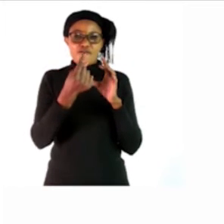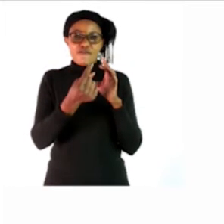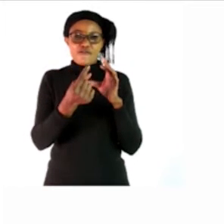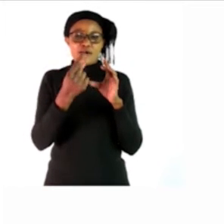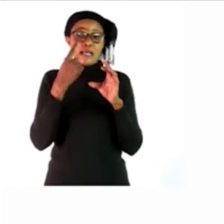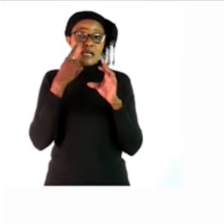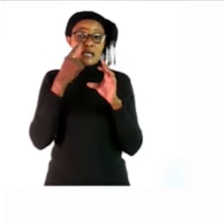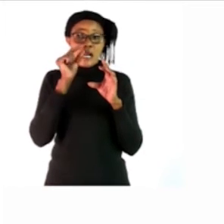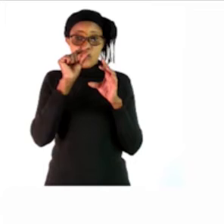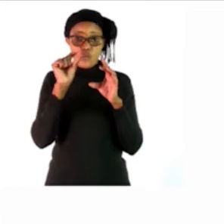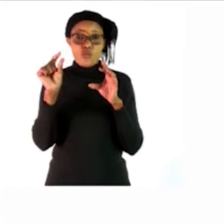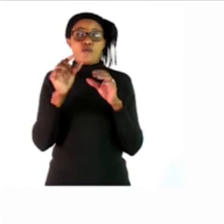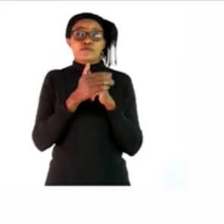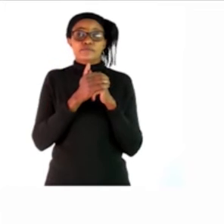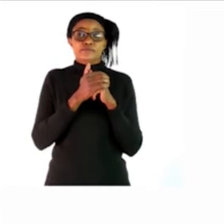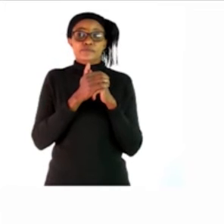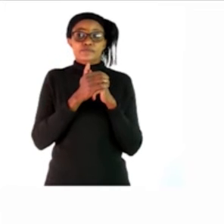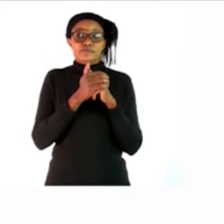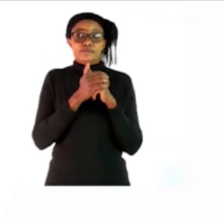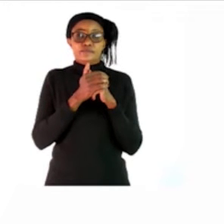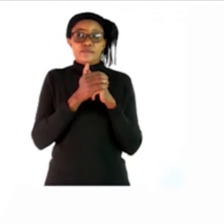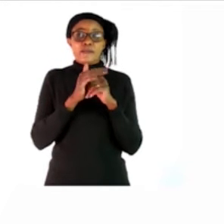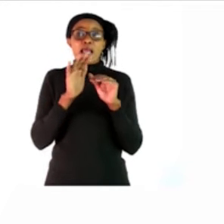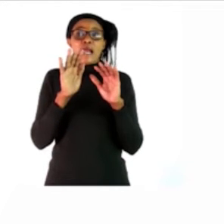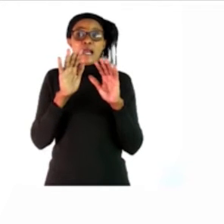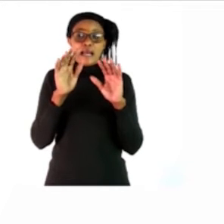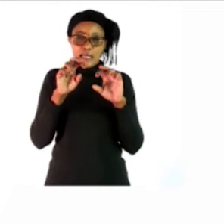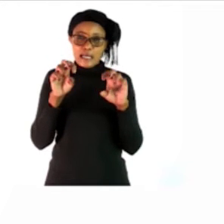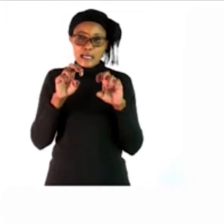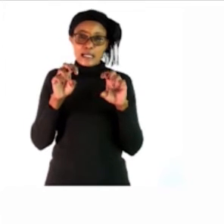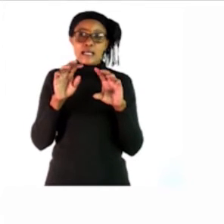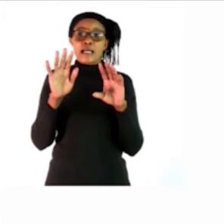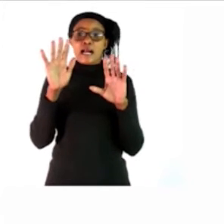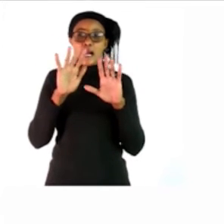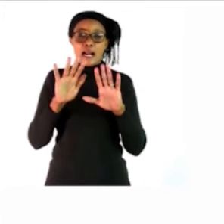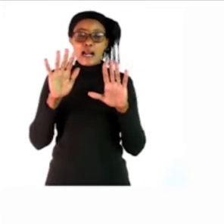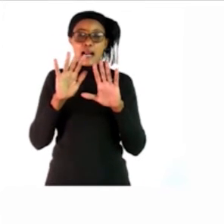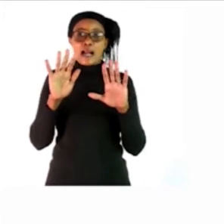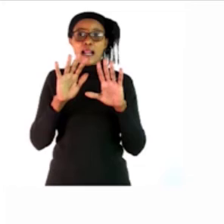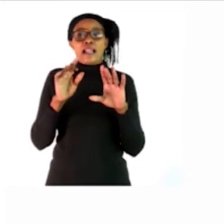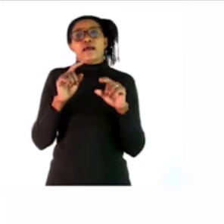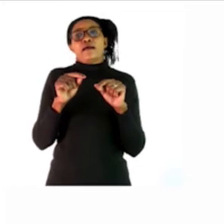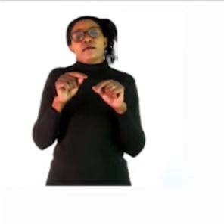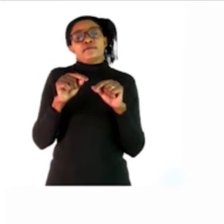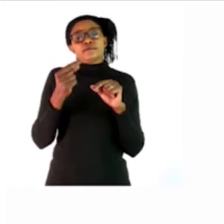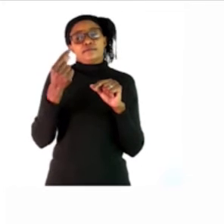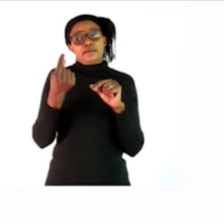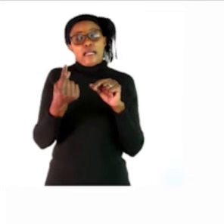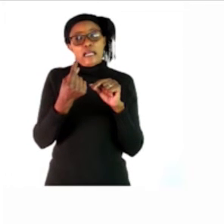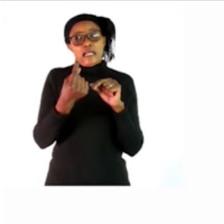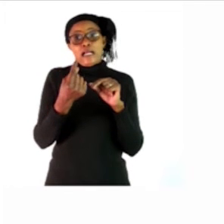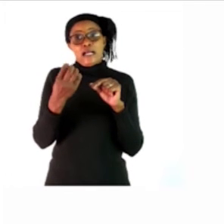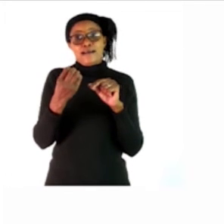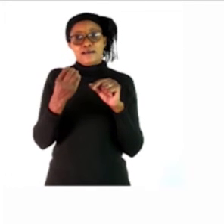word. Find and color each one. Then count